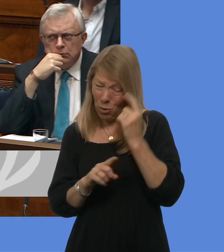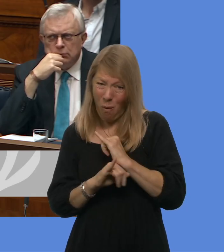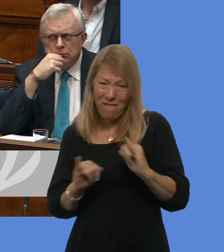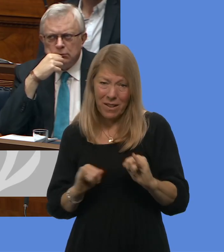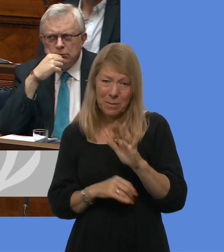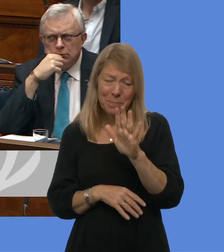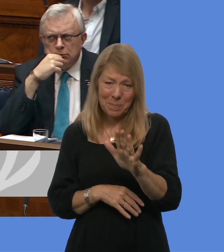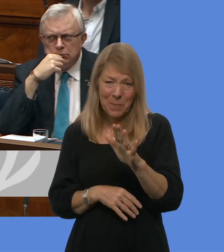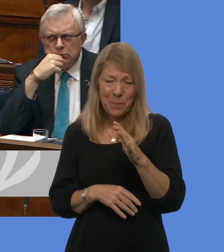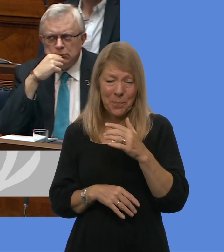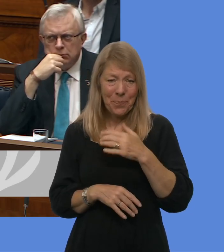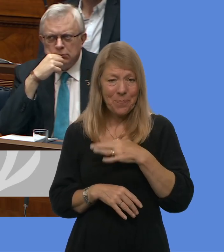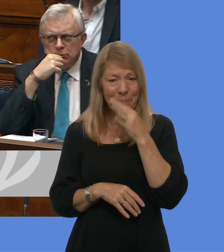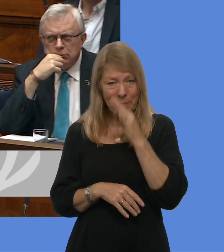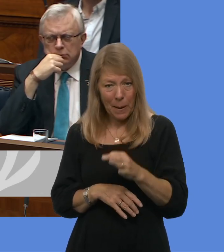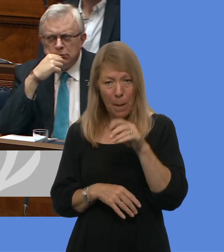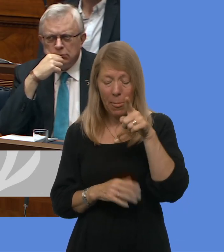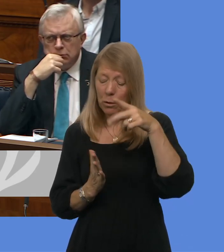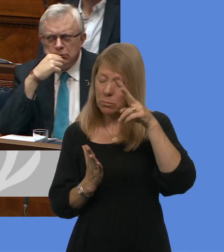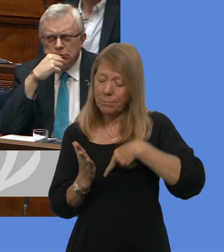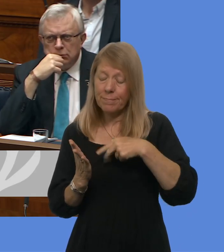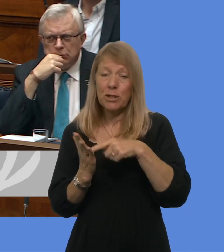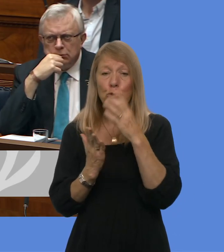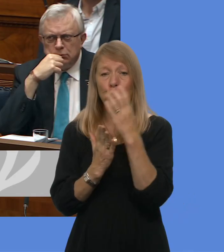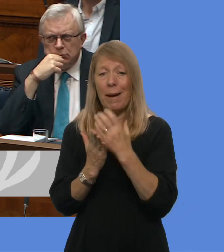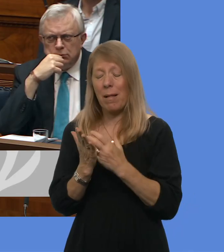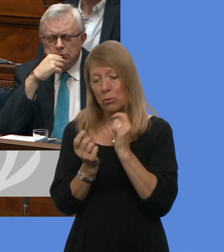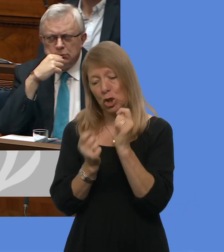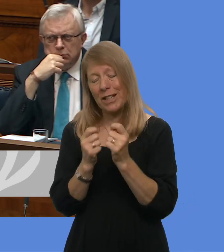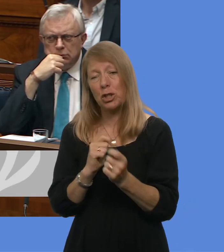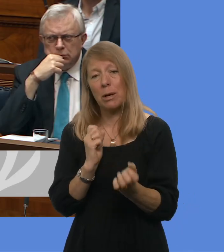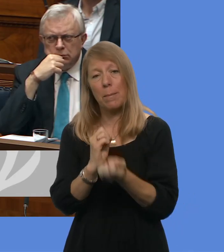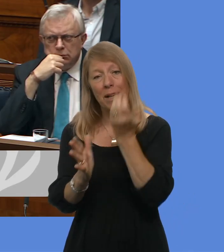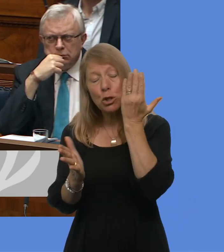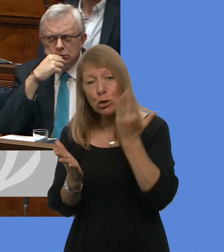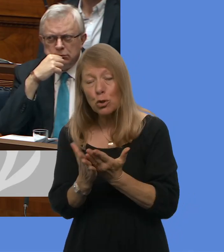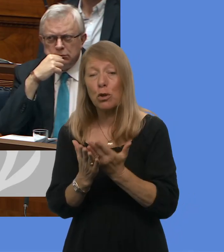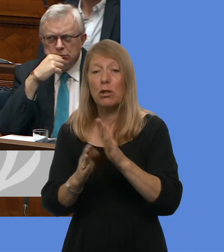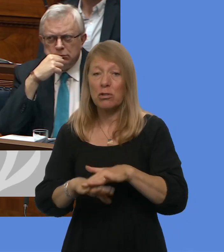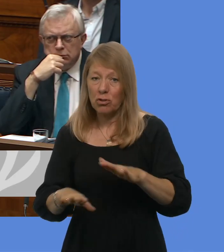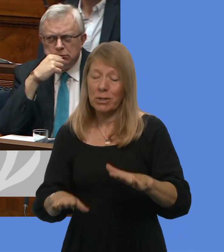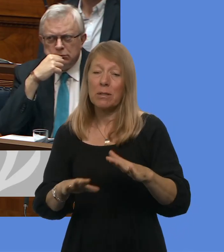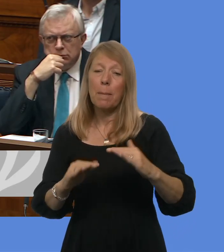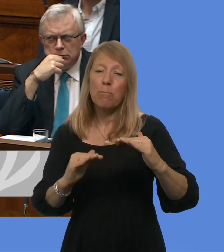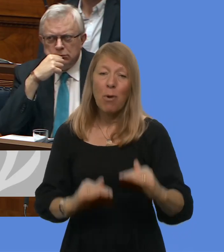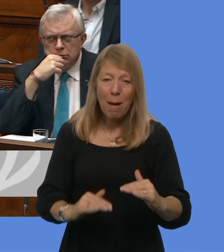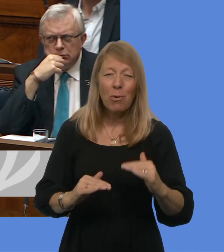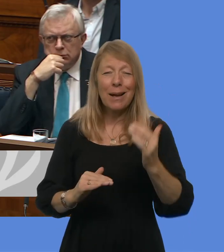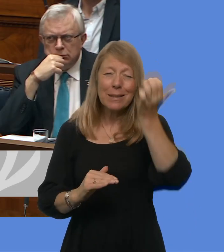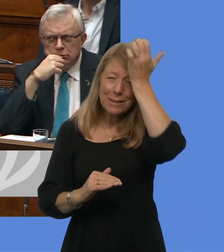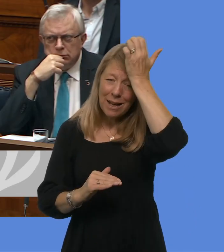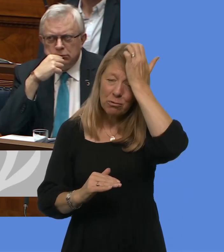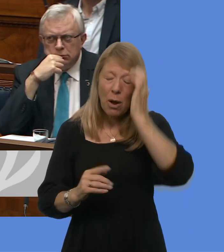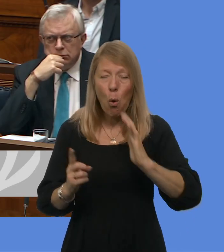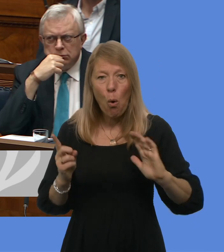looking at the curriculum to ensure that children in Northern Ireland at both primary and secondary school understand that difference is something to